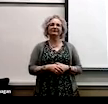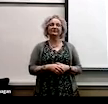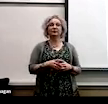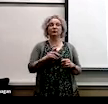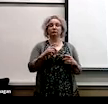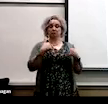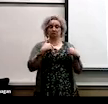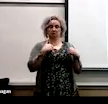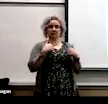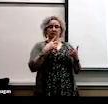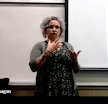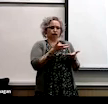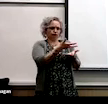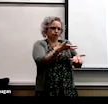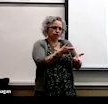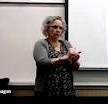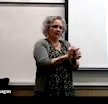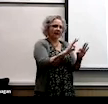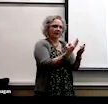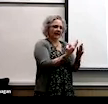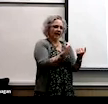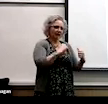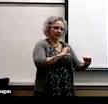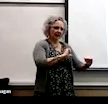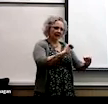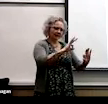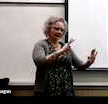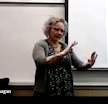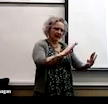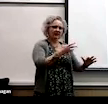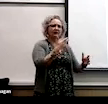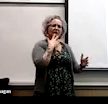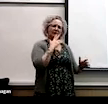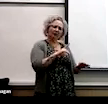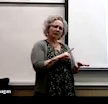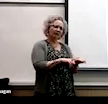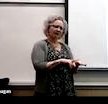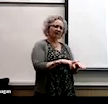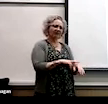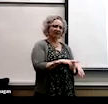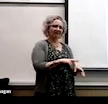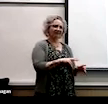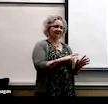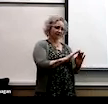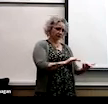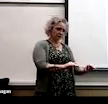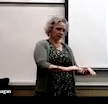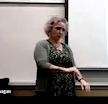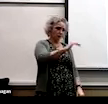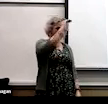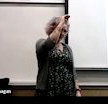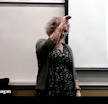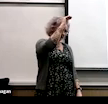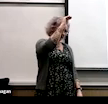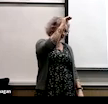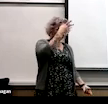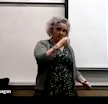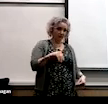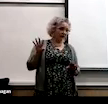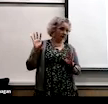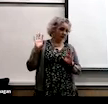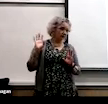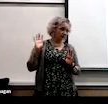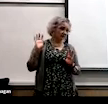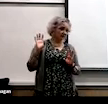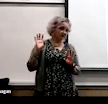to families. This is not a failure. This is an appropriate step, right? Most people grow up and move out. Your loved one is growing up and moving out.